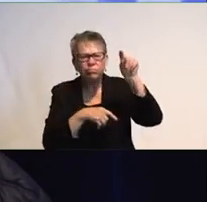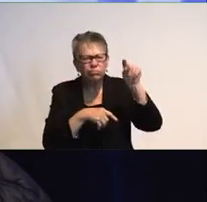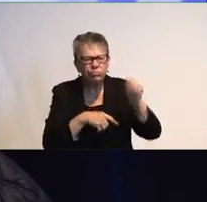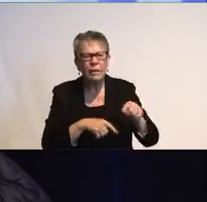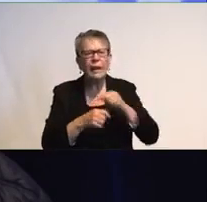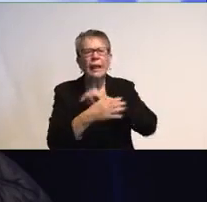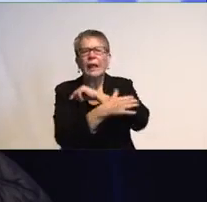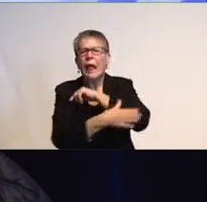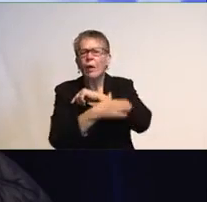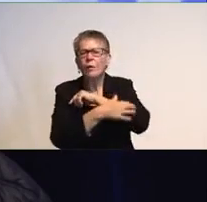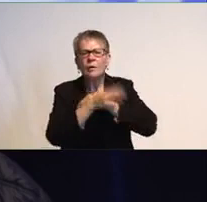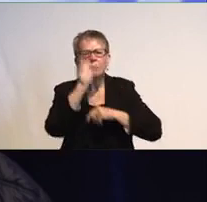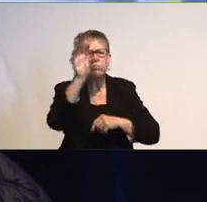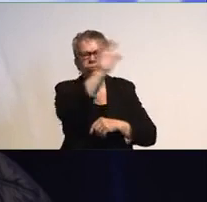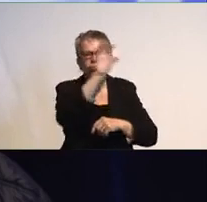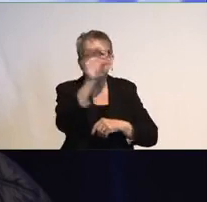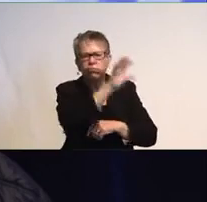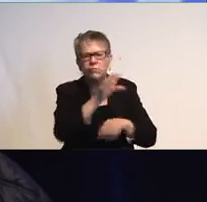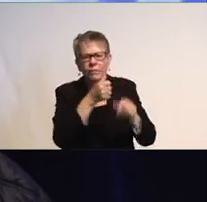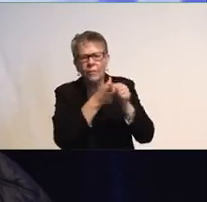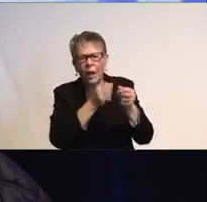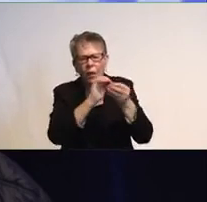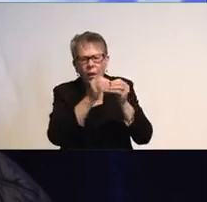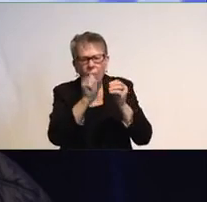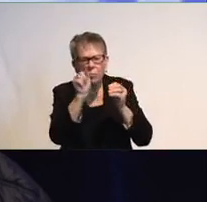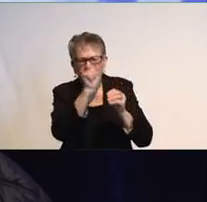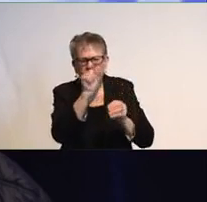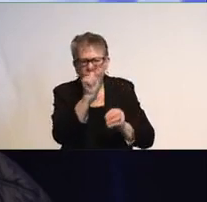Statewide, these facilities are reporting